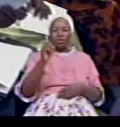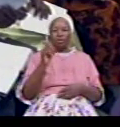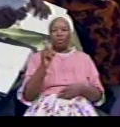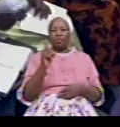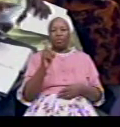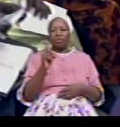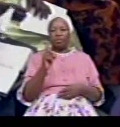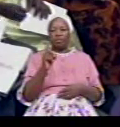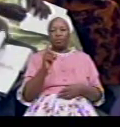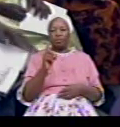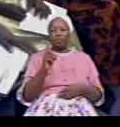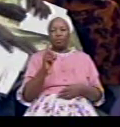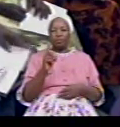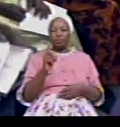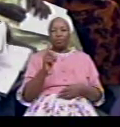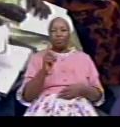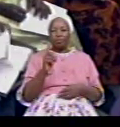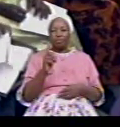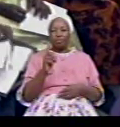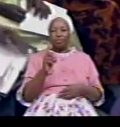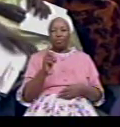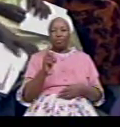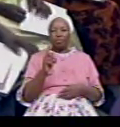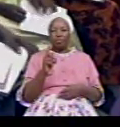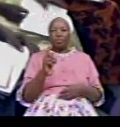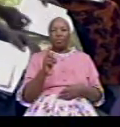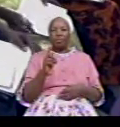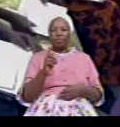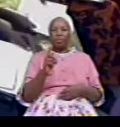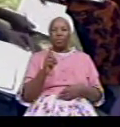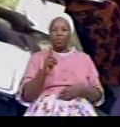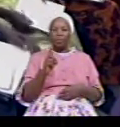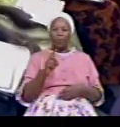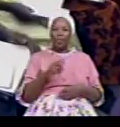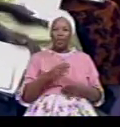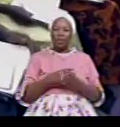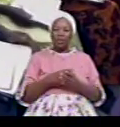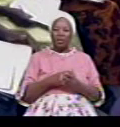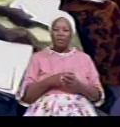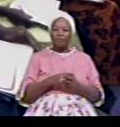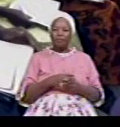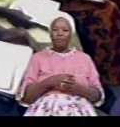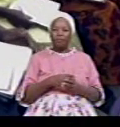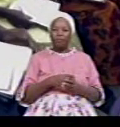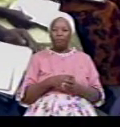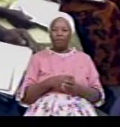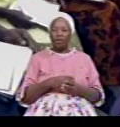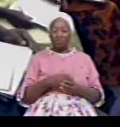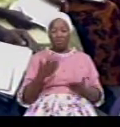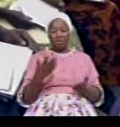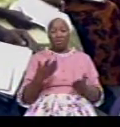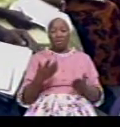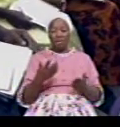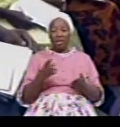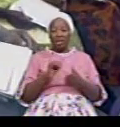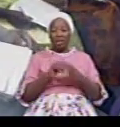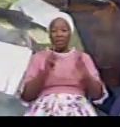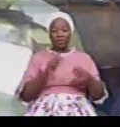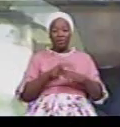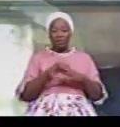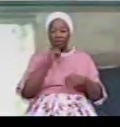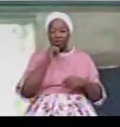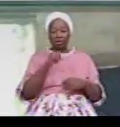decide for one reason or the other, he doesn't like your look. He doesn't like your